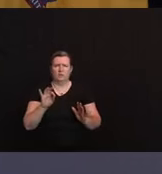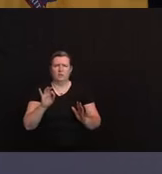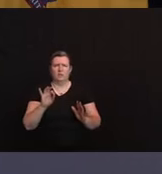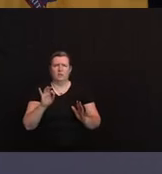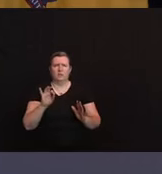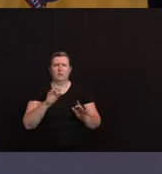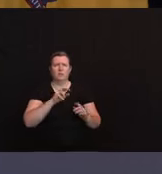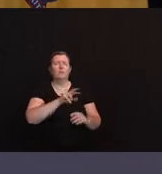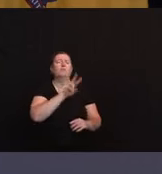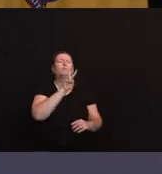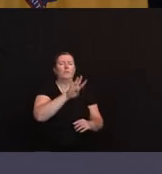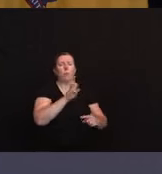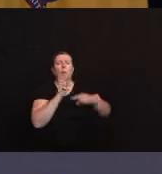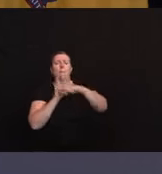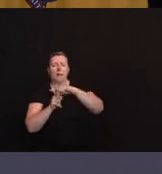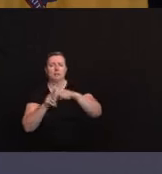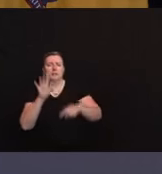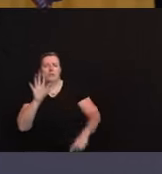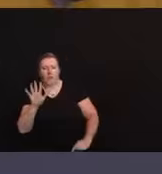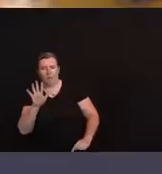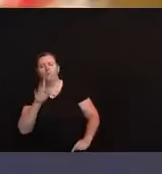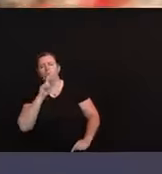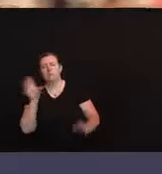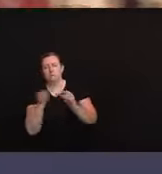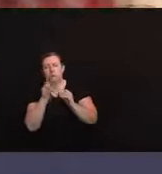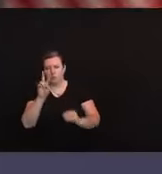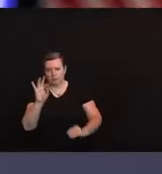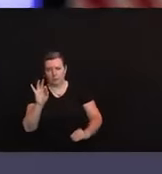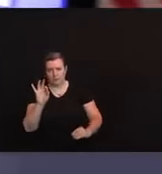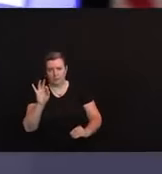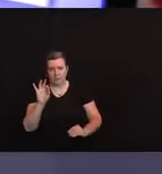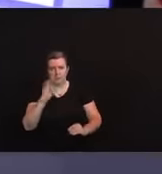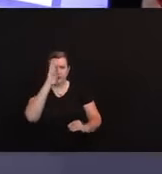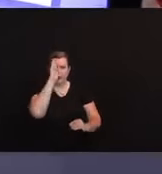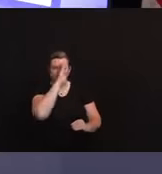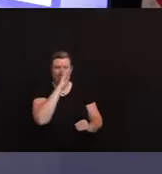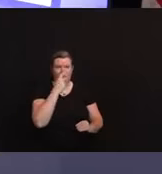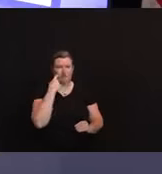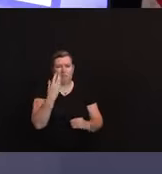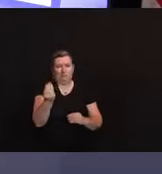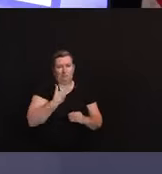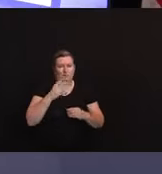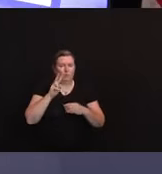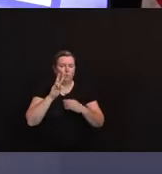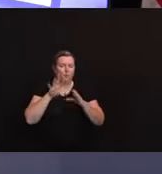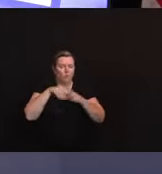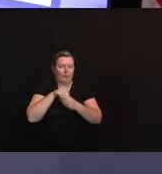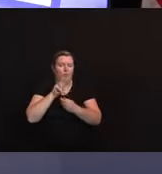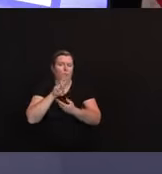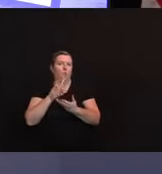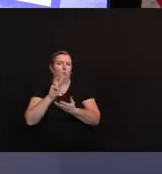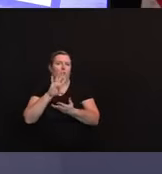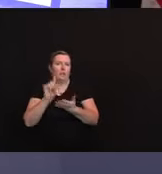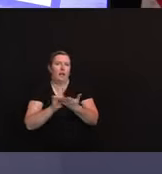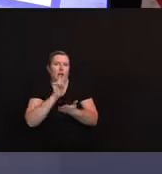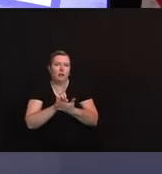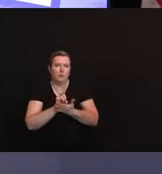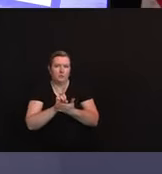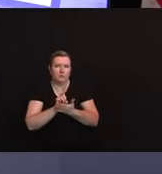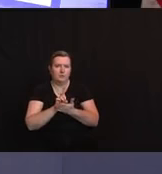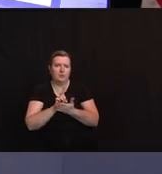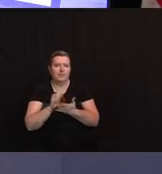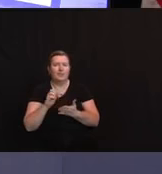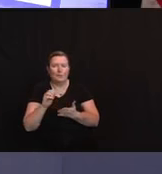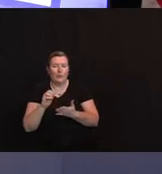5. The 5 of the hospitals within the last 24 hours are not counted in the